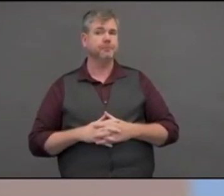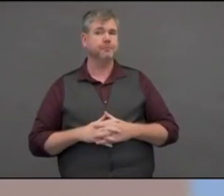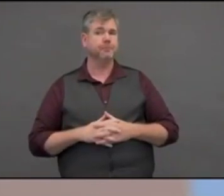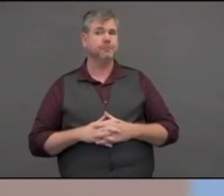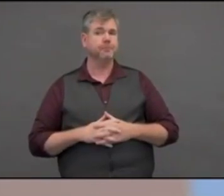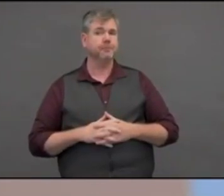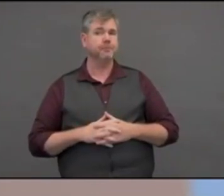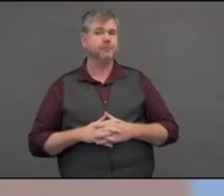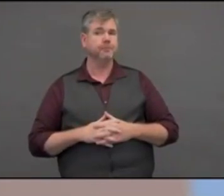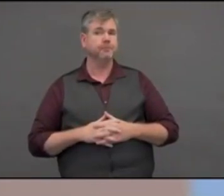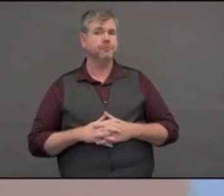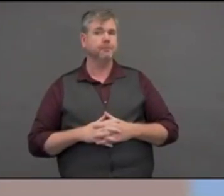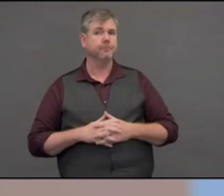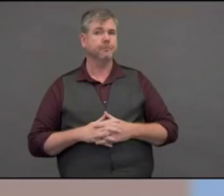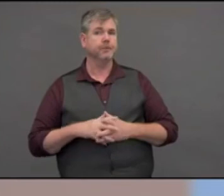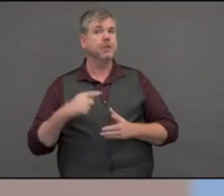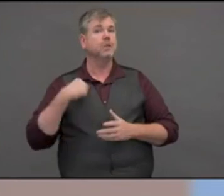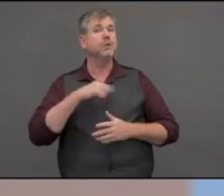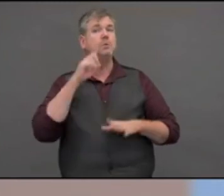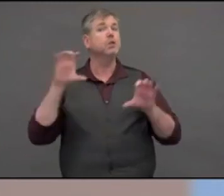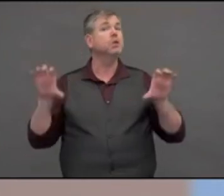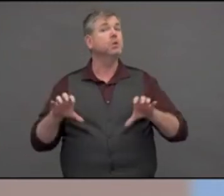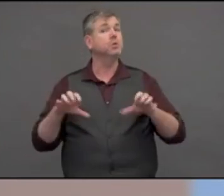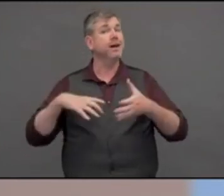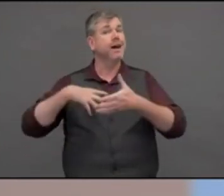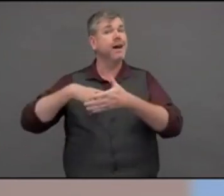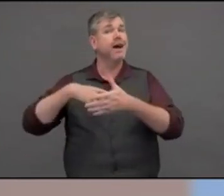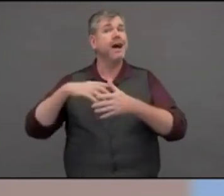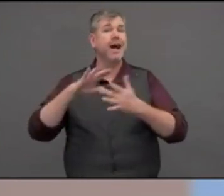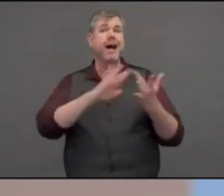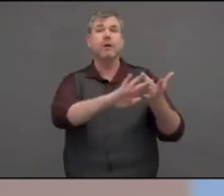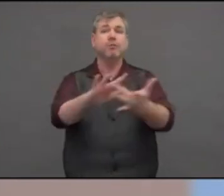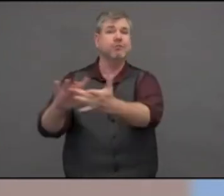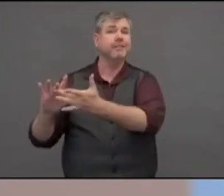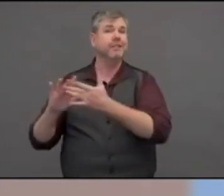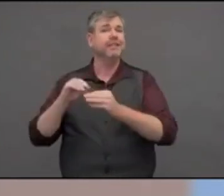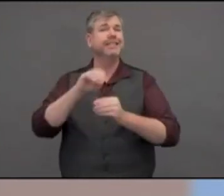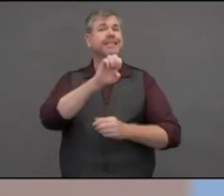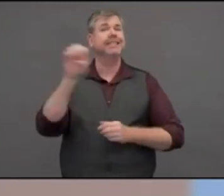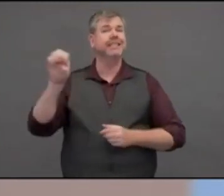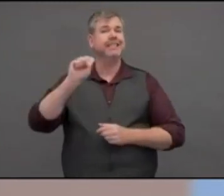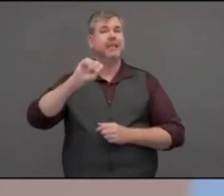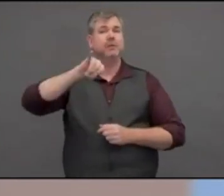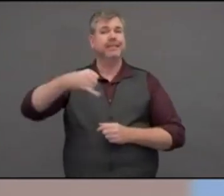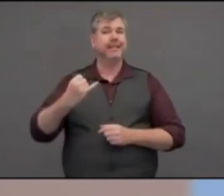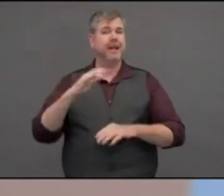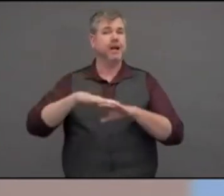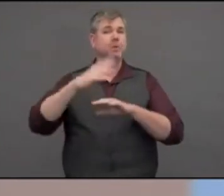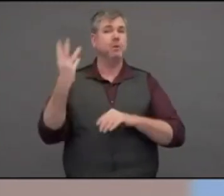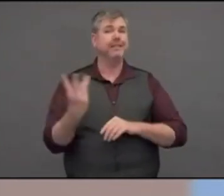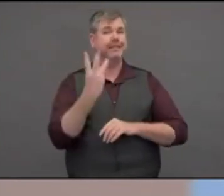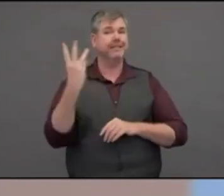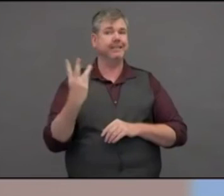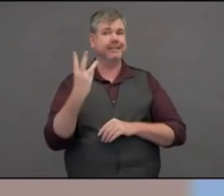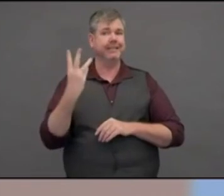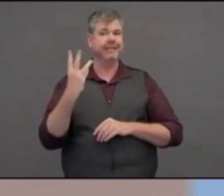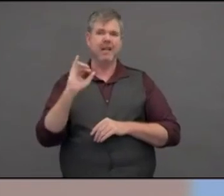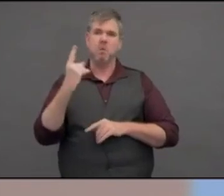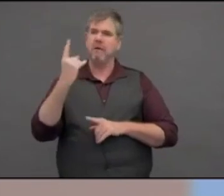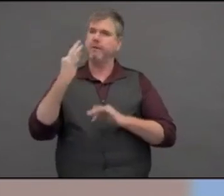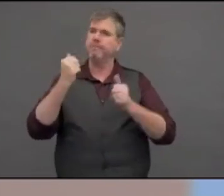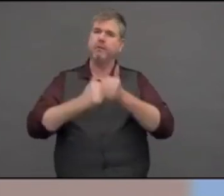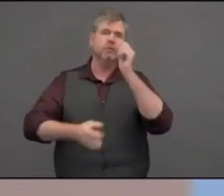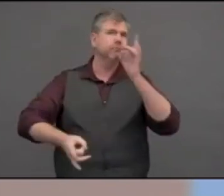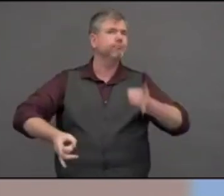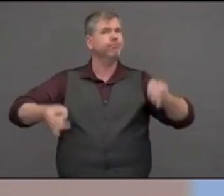to do outreach to one of the hardest hit communities with respect to COVID. So stay tuned. And of course, we